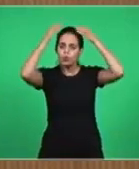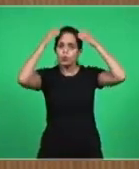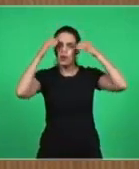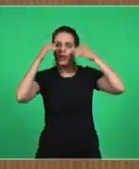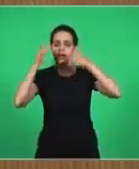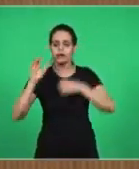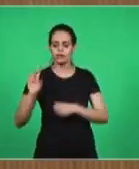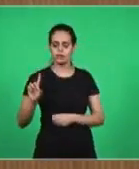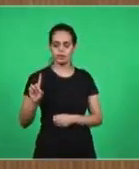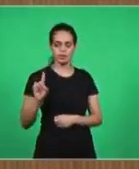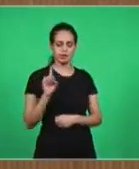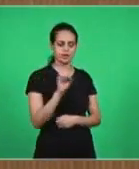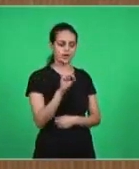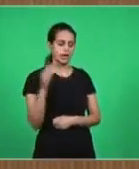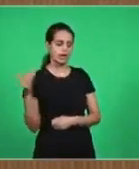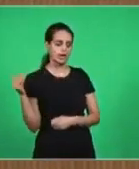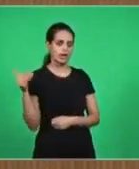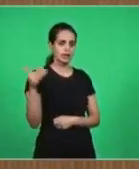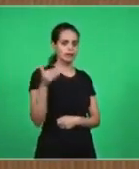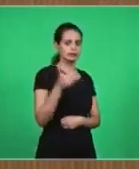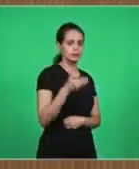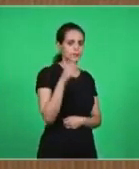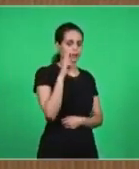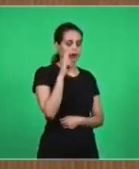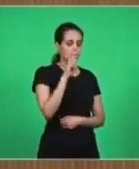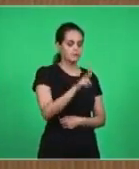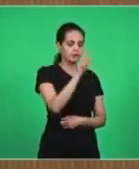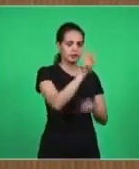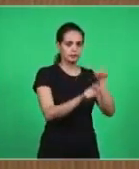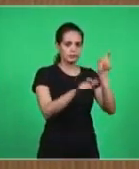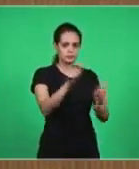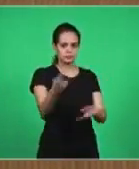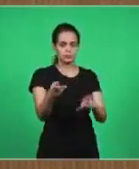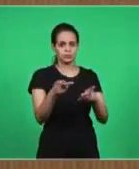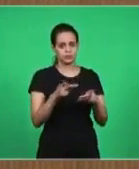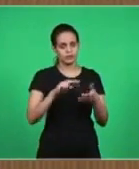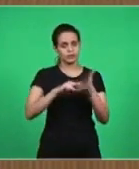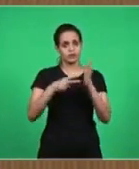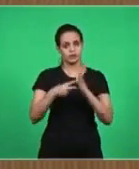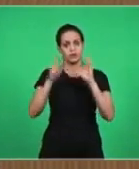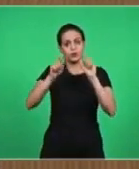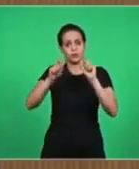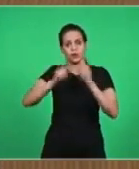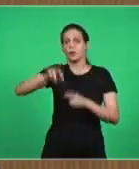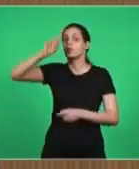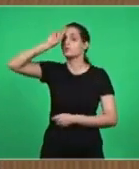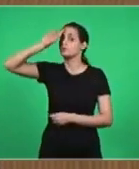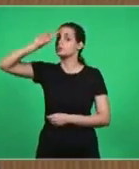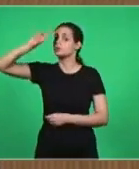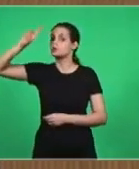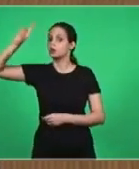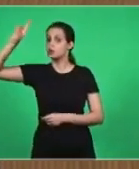to see the guests, the king is in our midst, so the Lord always comes down to see his guests.